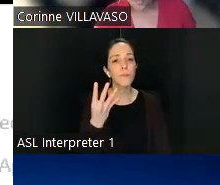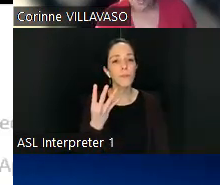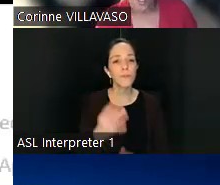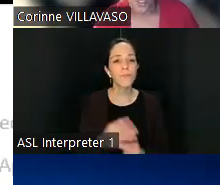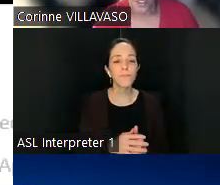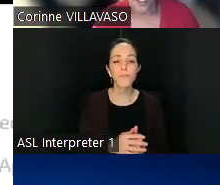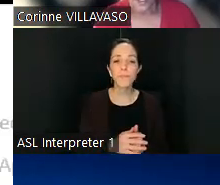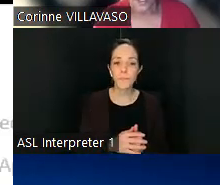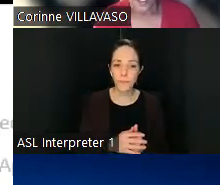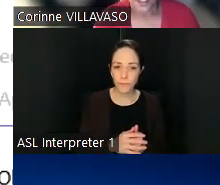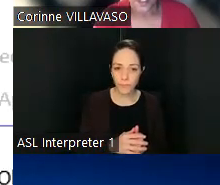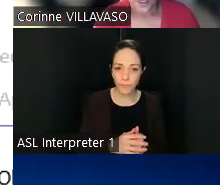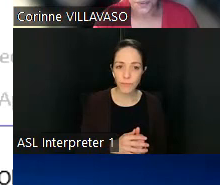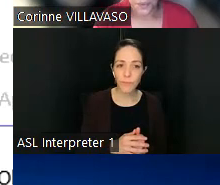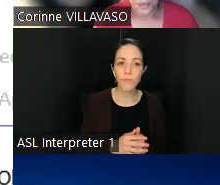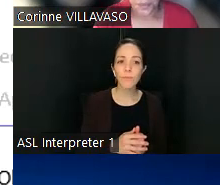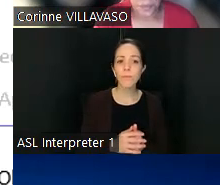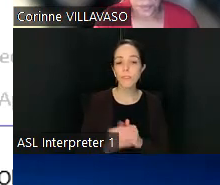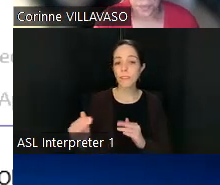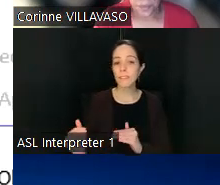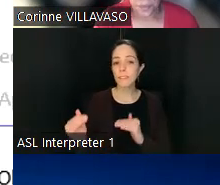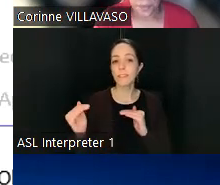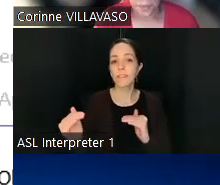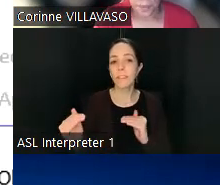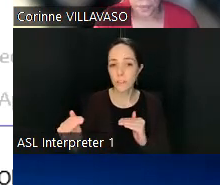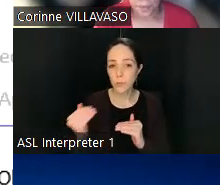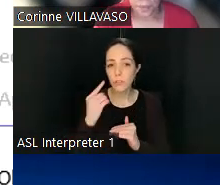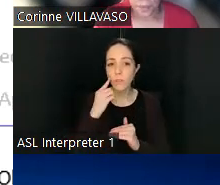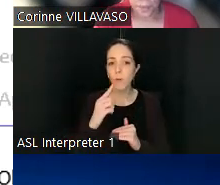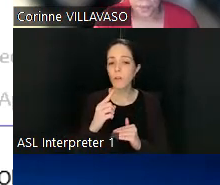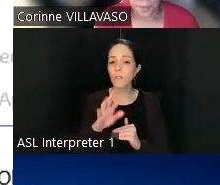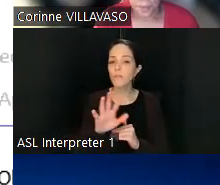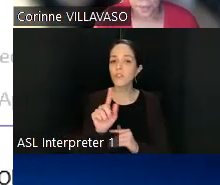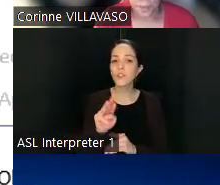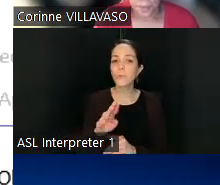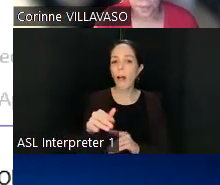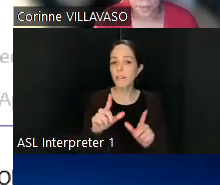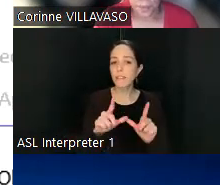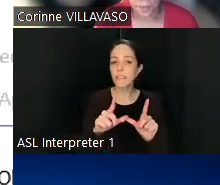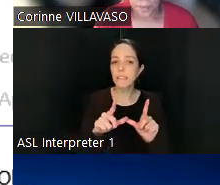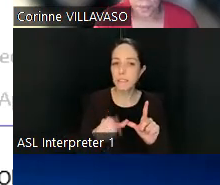successors to an unexpired term shall be appointed by approval of council for the remainder of the term.